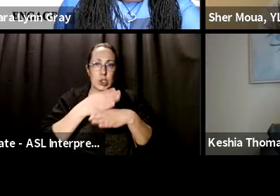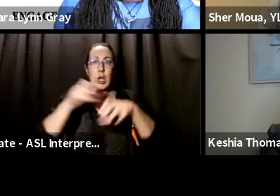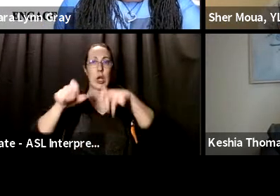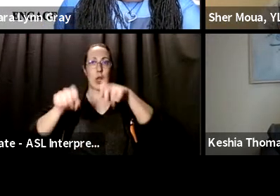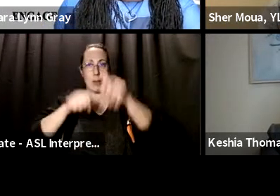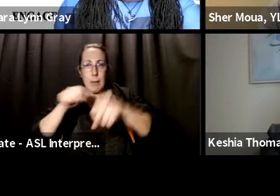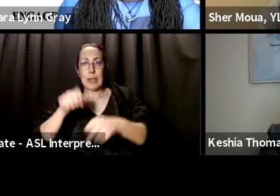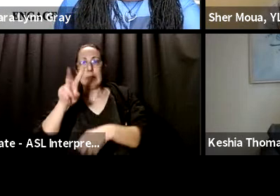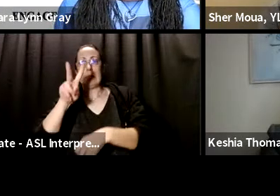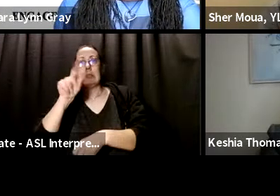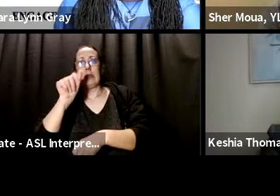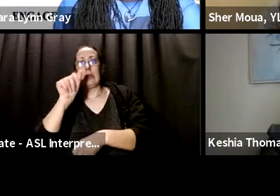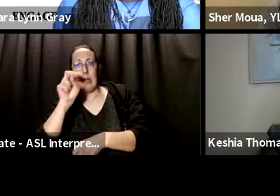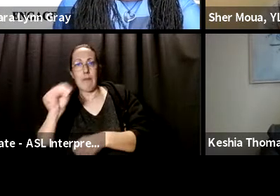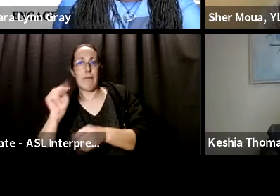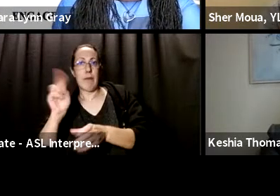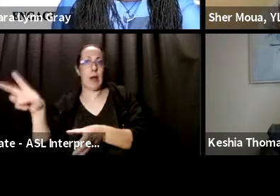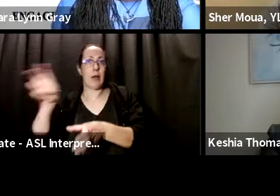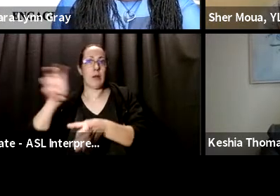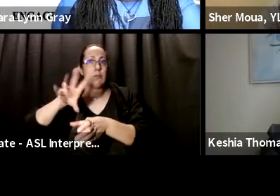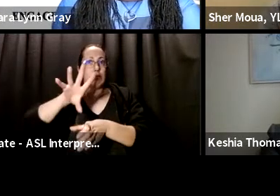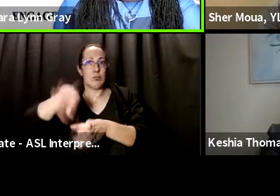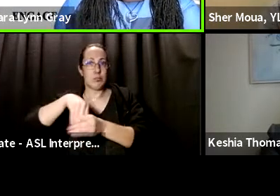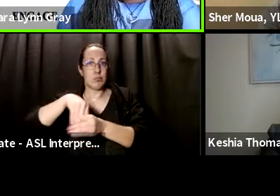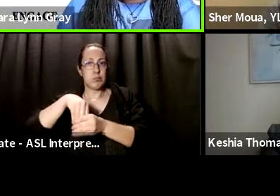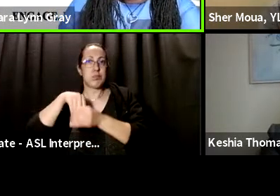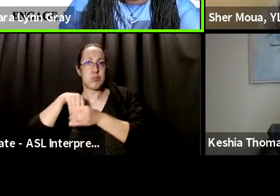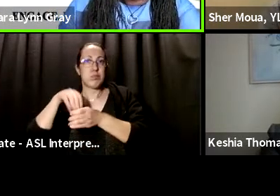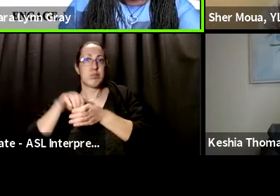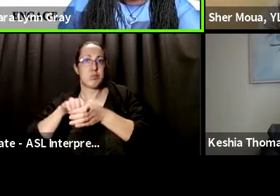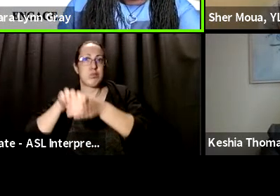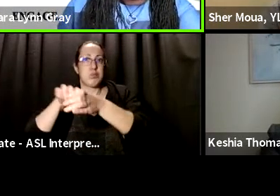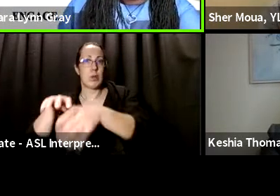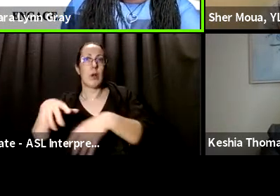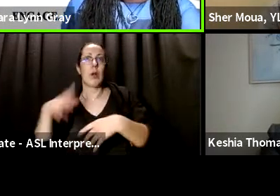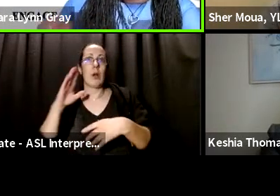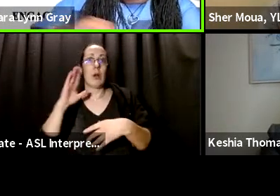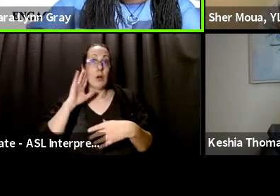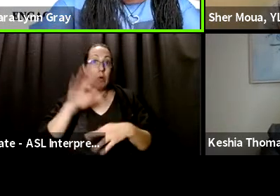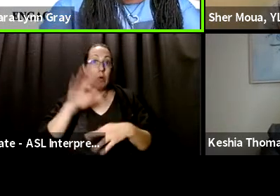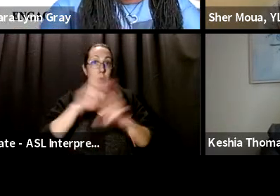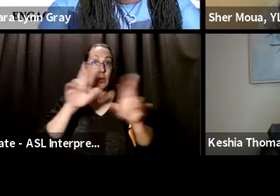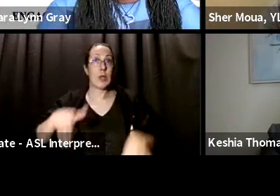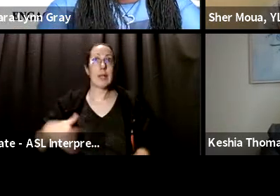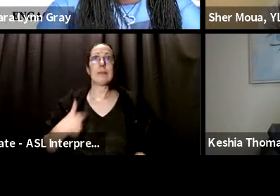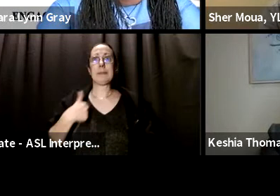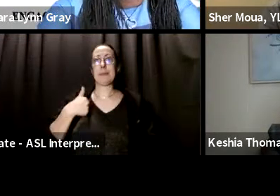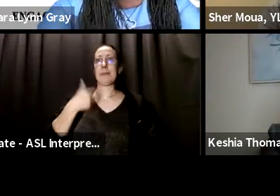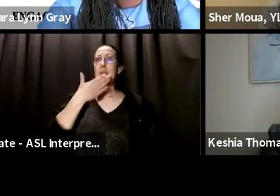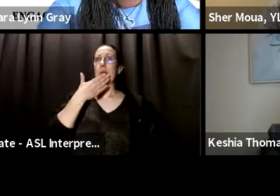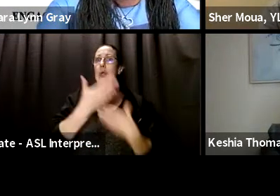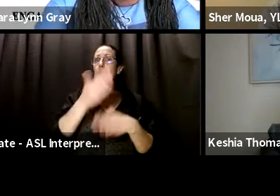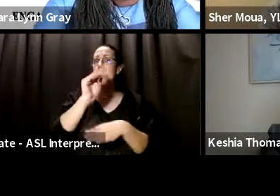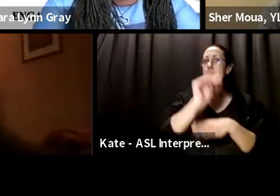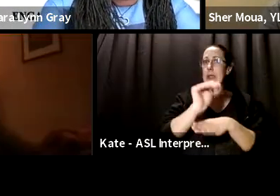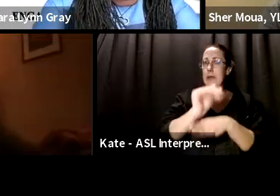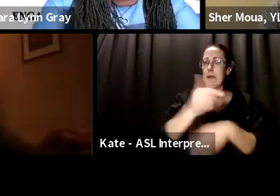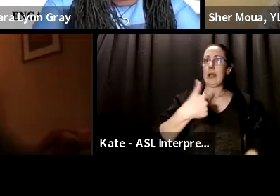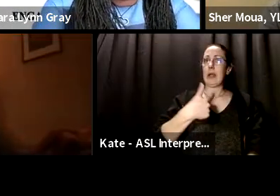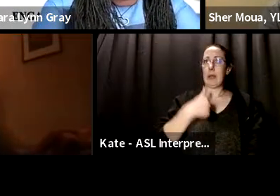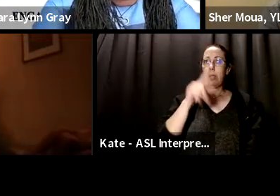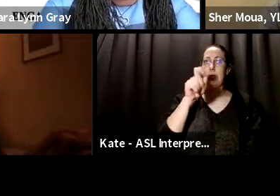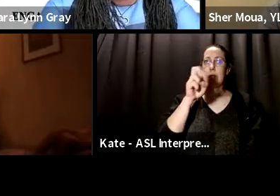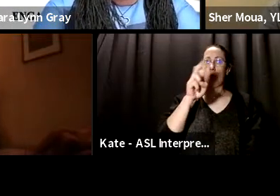be operational? Is that ready yet? Good evening. This is Troy Hightower. I might be able to